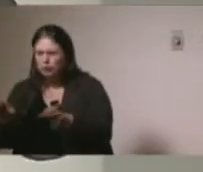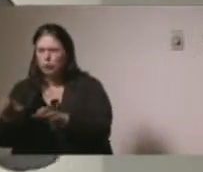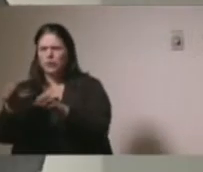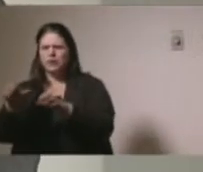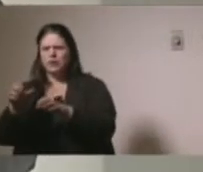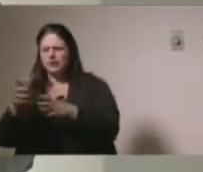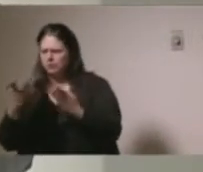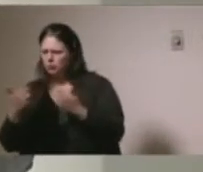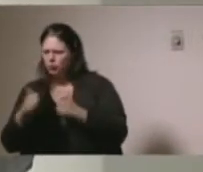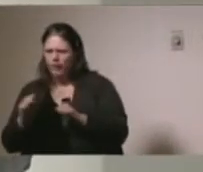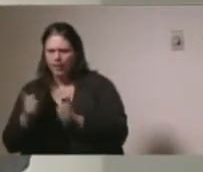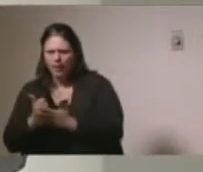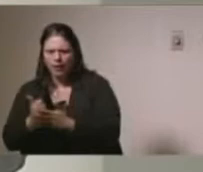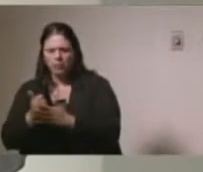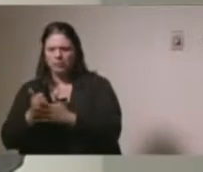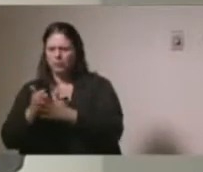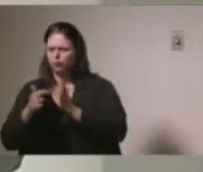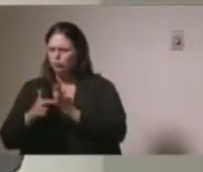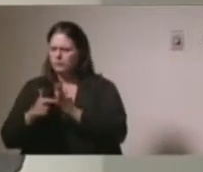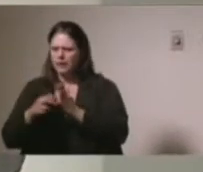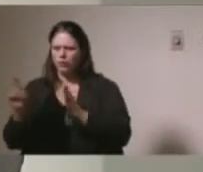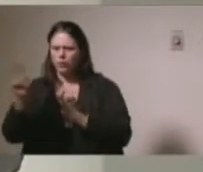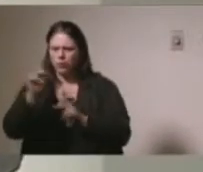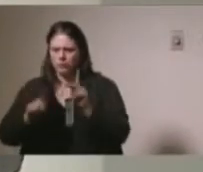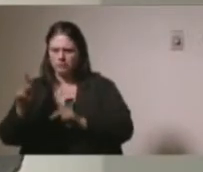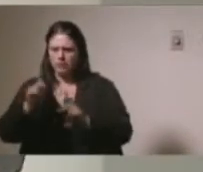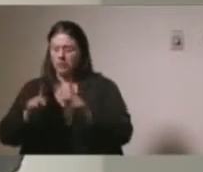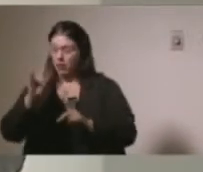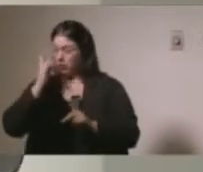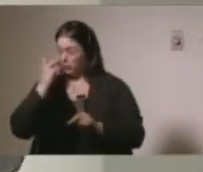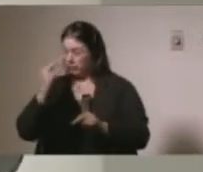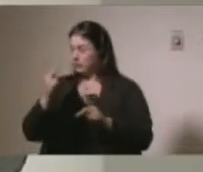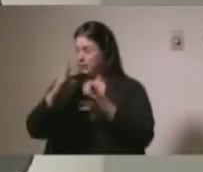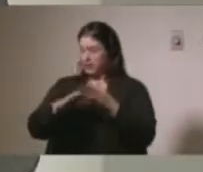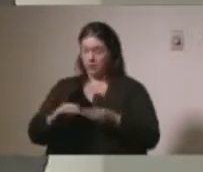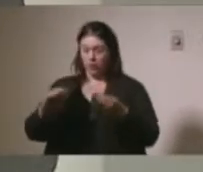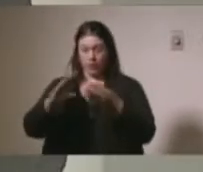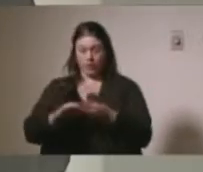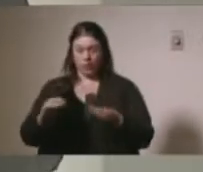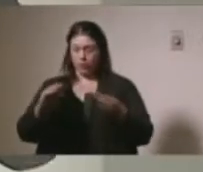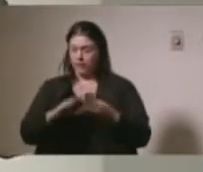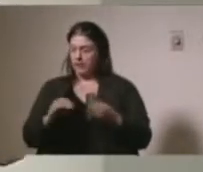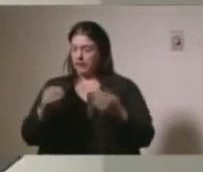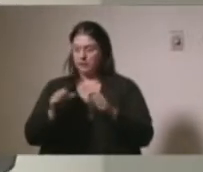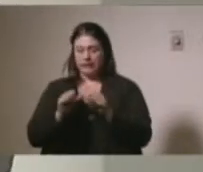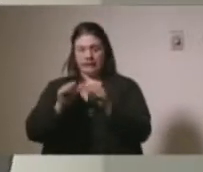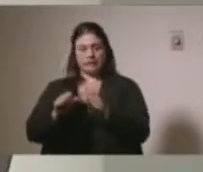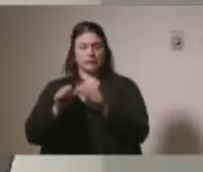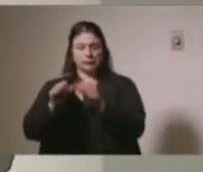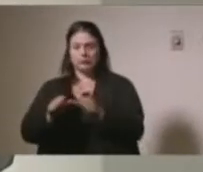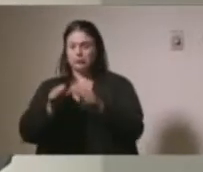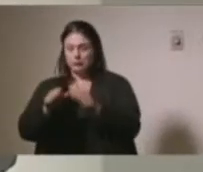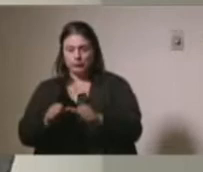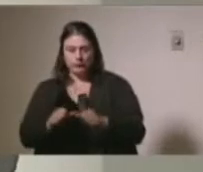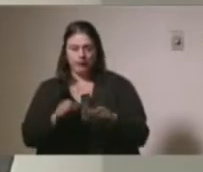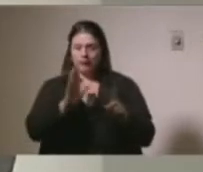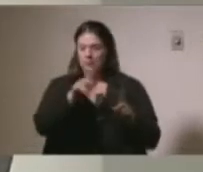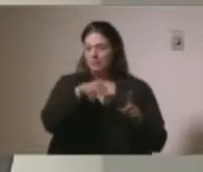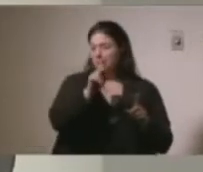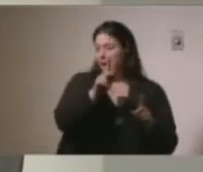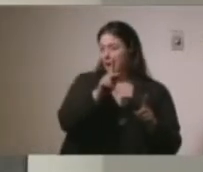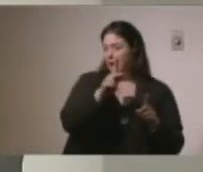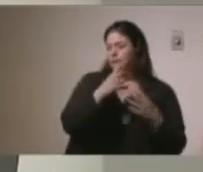very important that this narrative and this story keeps on being told about, well, New